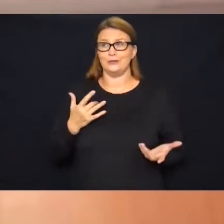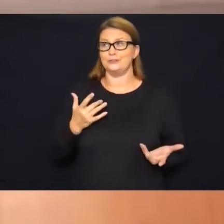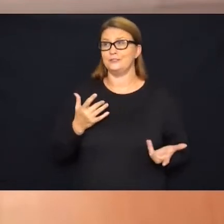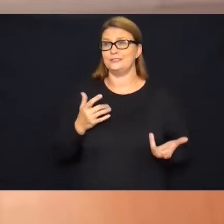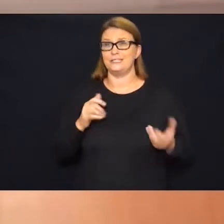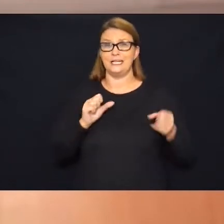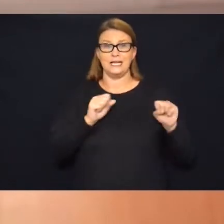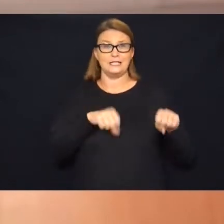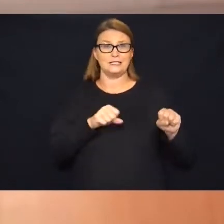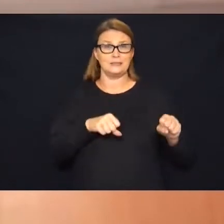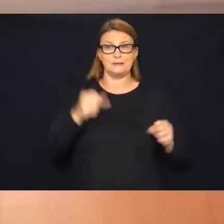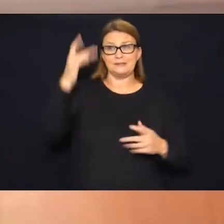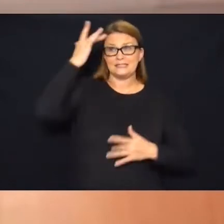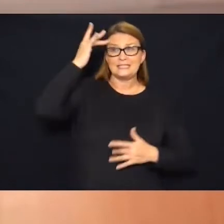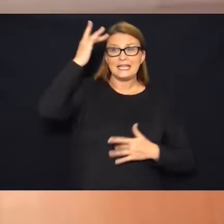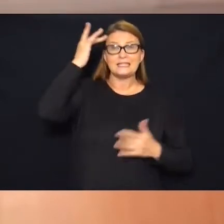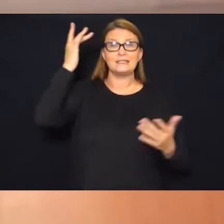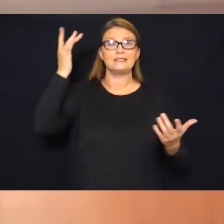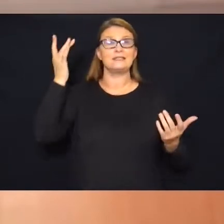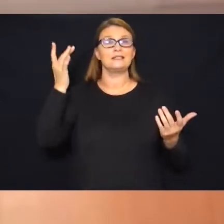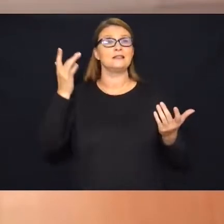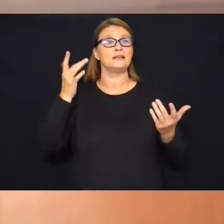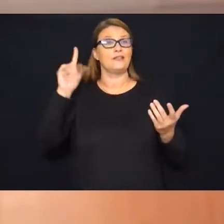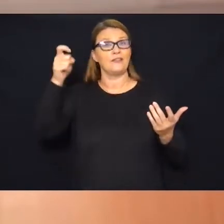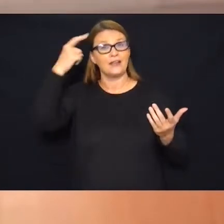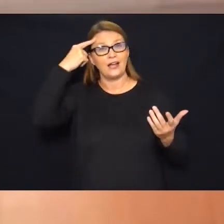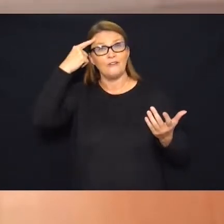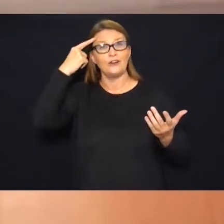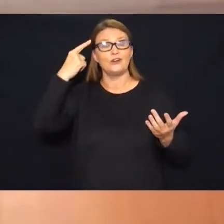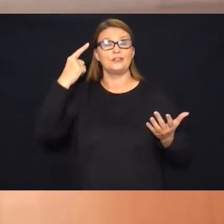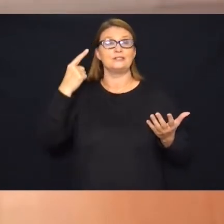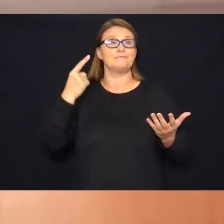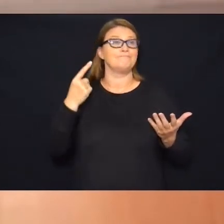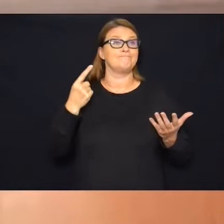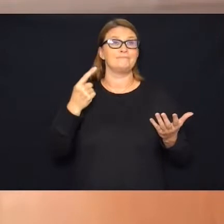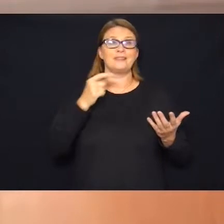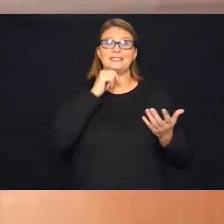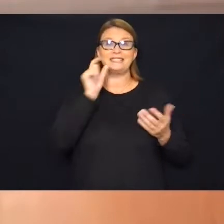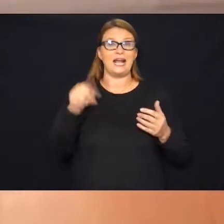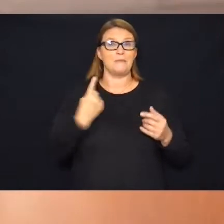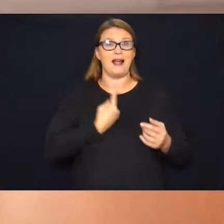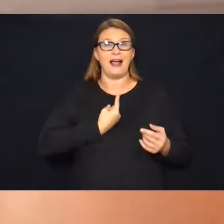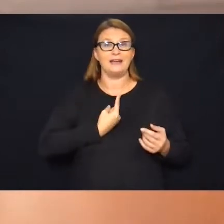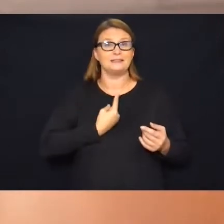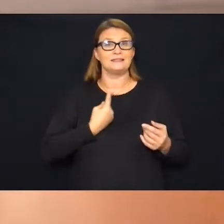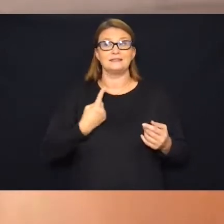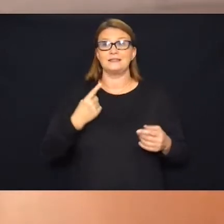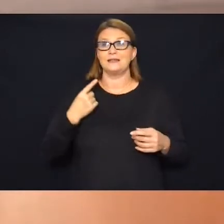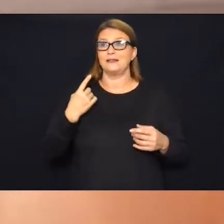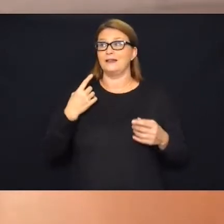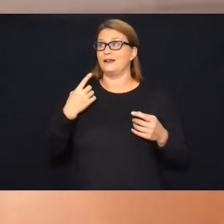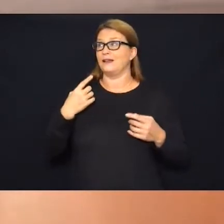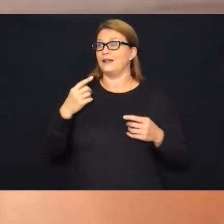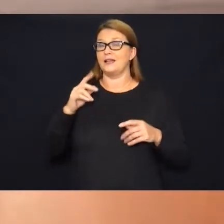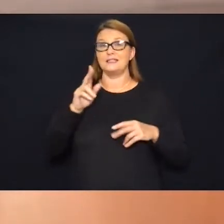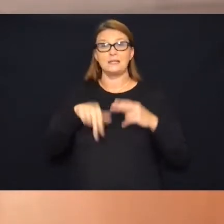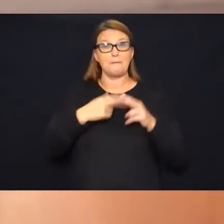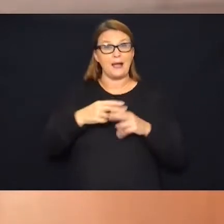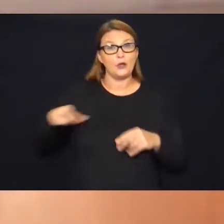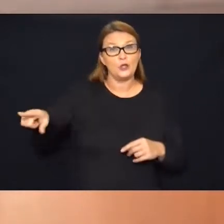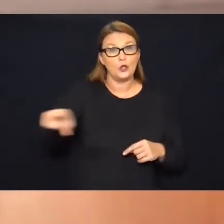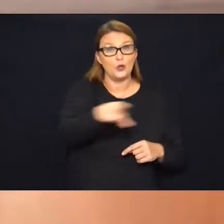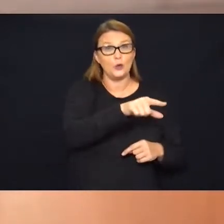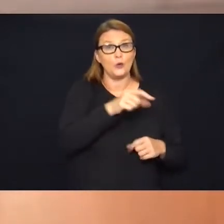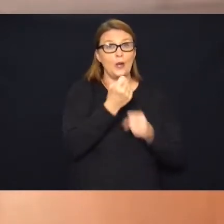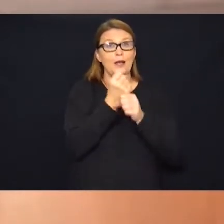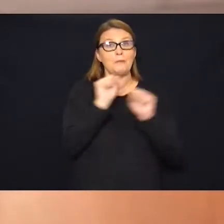potential symptom. And as the governor's pointed out before, this is not about us individually. This is about us